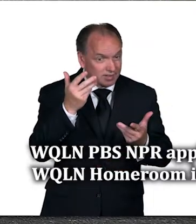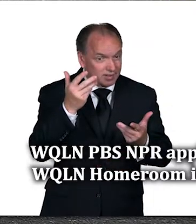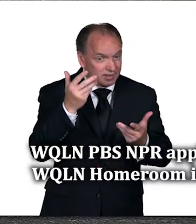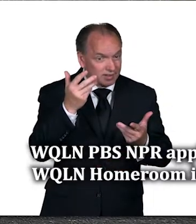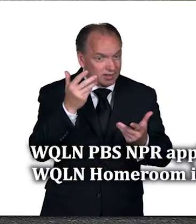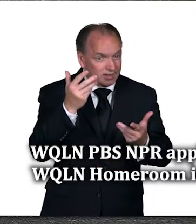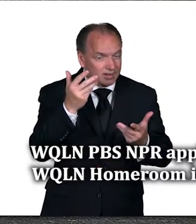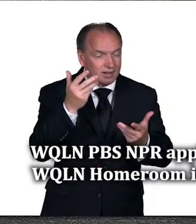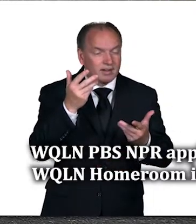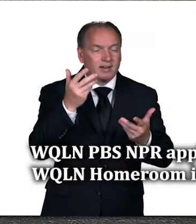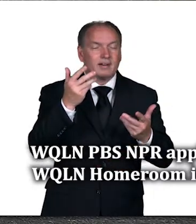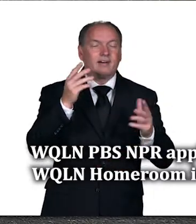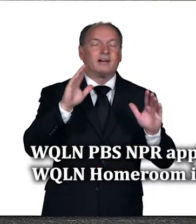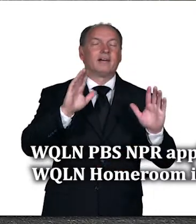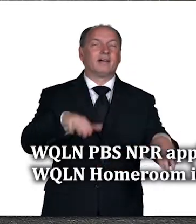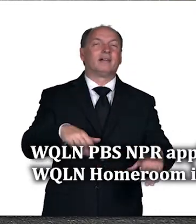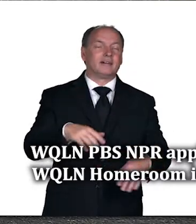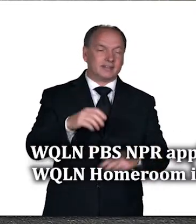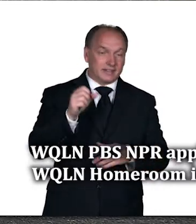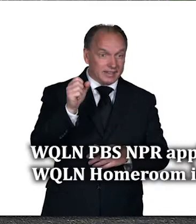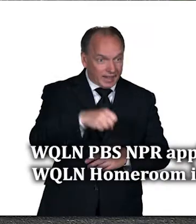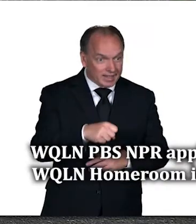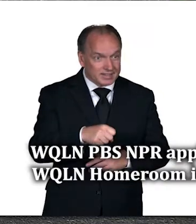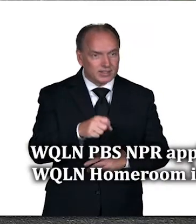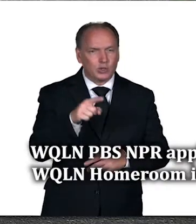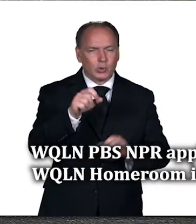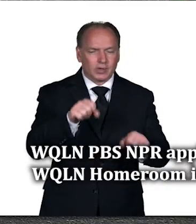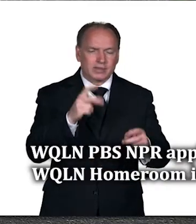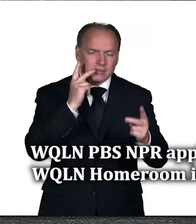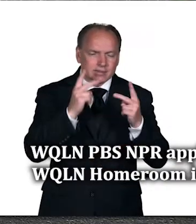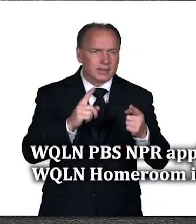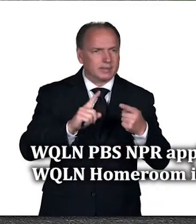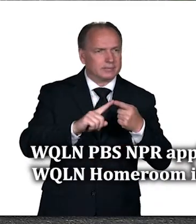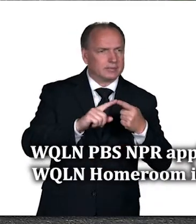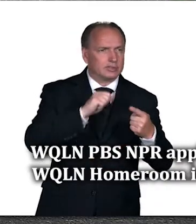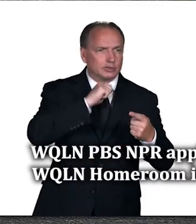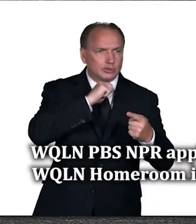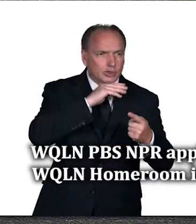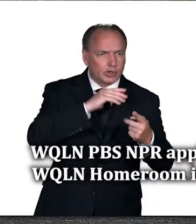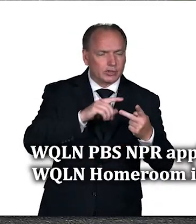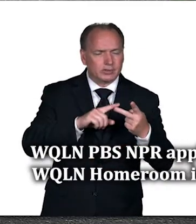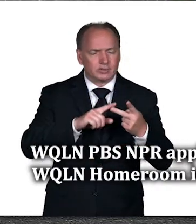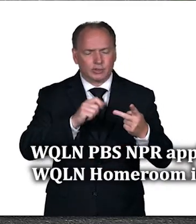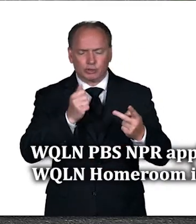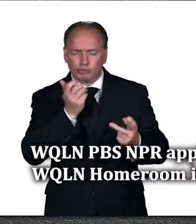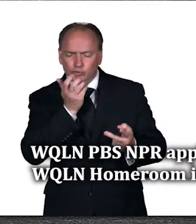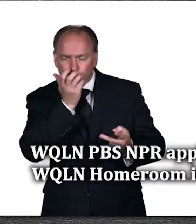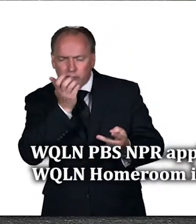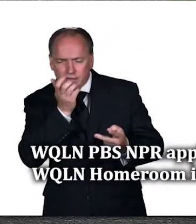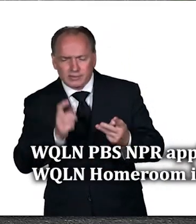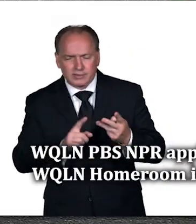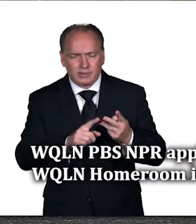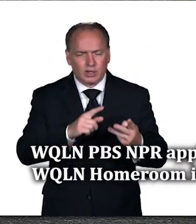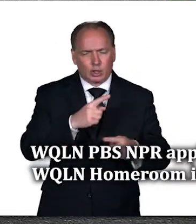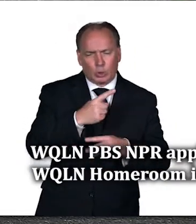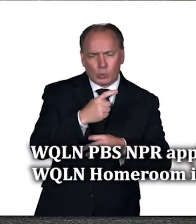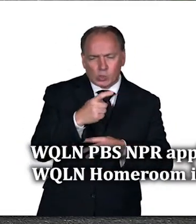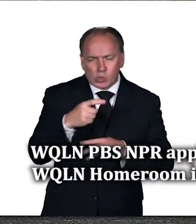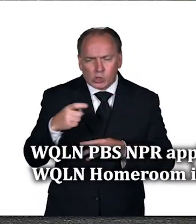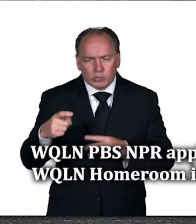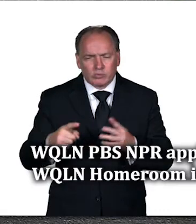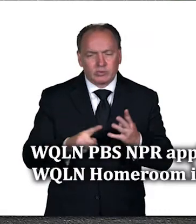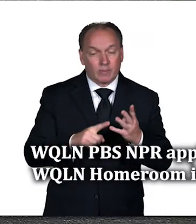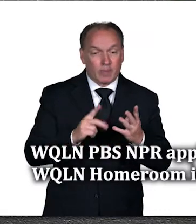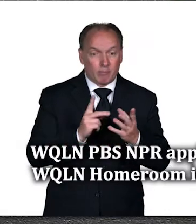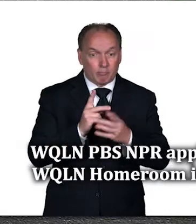and oh my goodness. So you could see dirt, you could see grass, you could see worms, you could